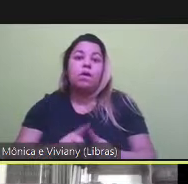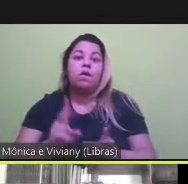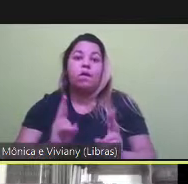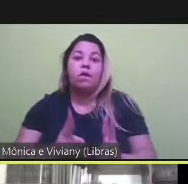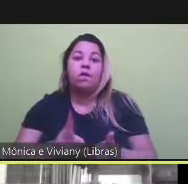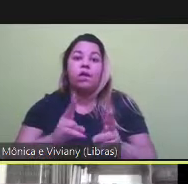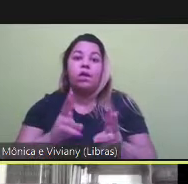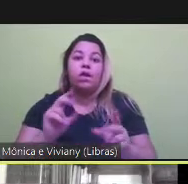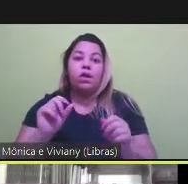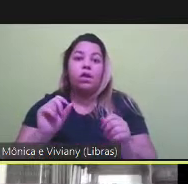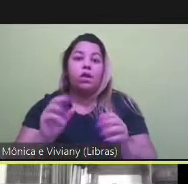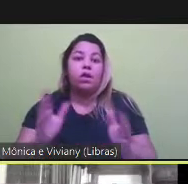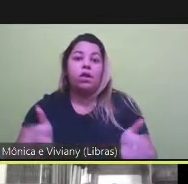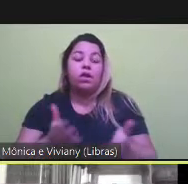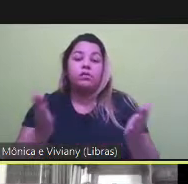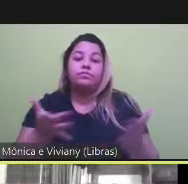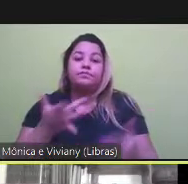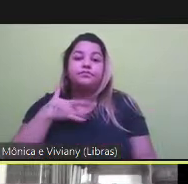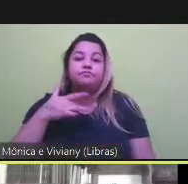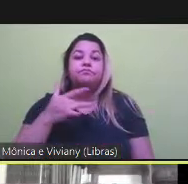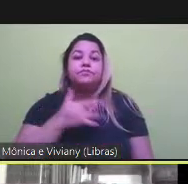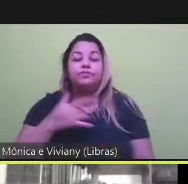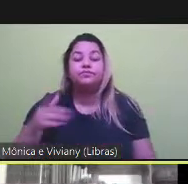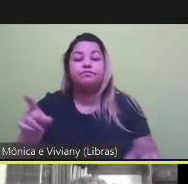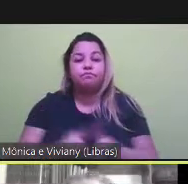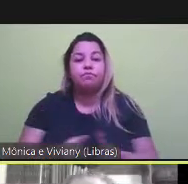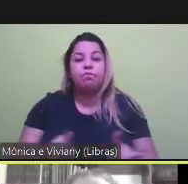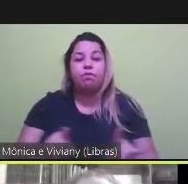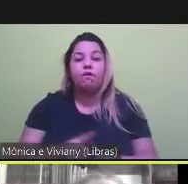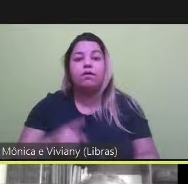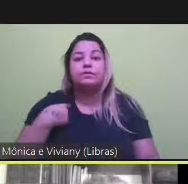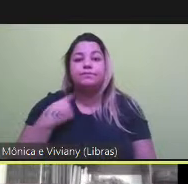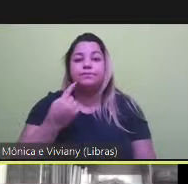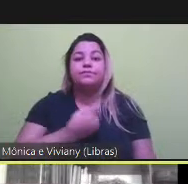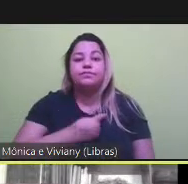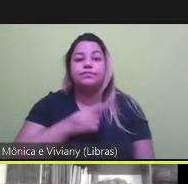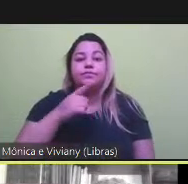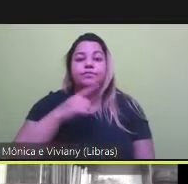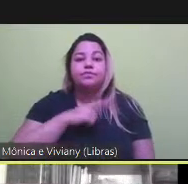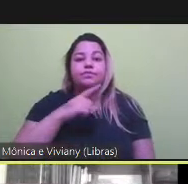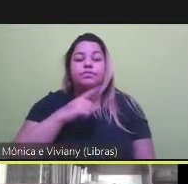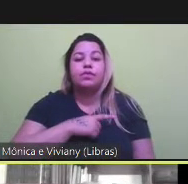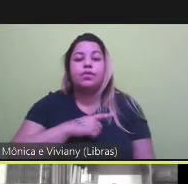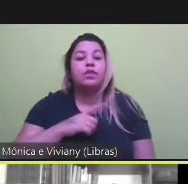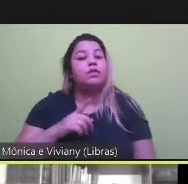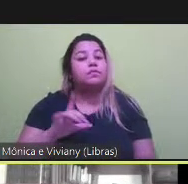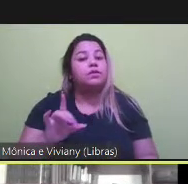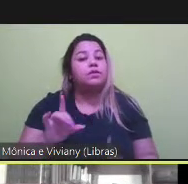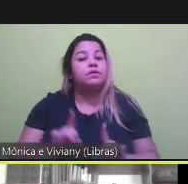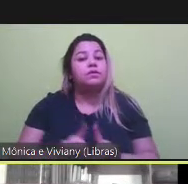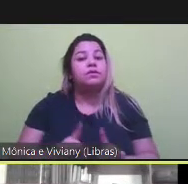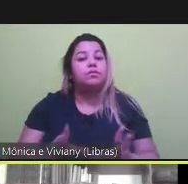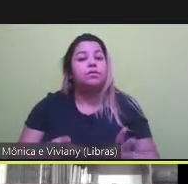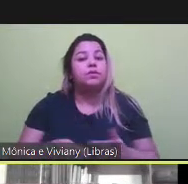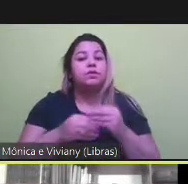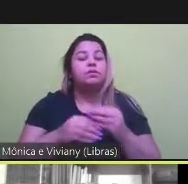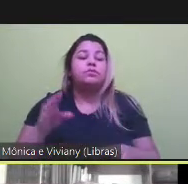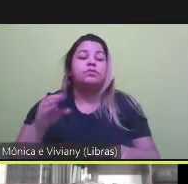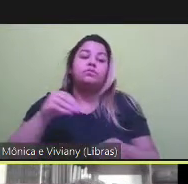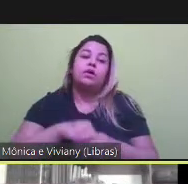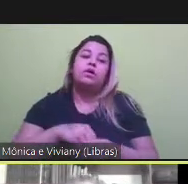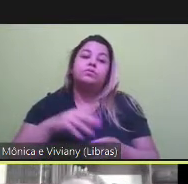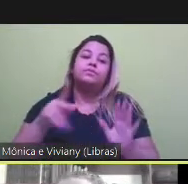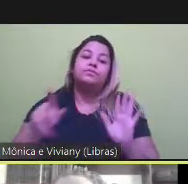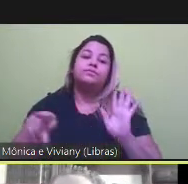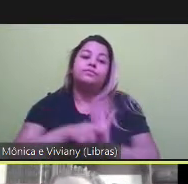to integrate them into their routine. So these activities of promotion of health should have been incorporated.